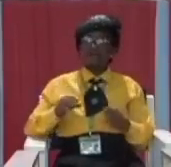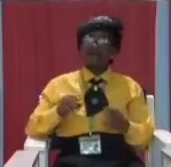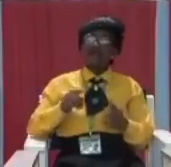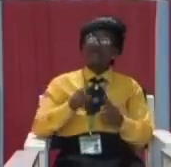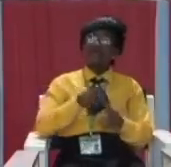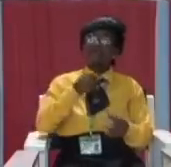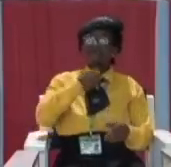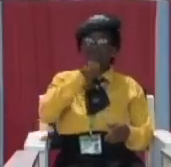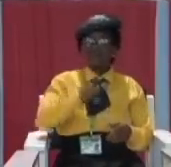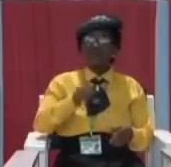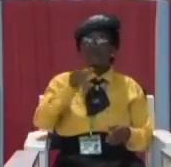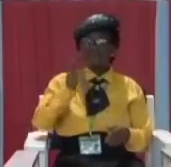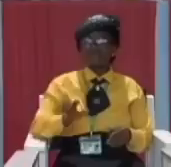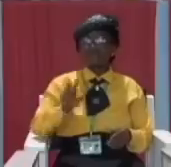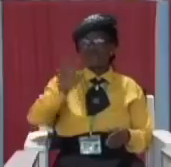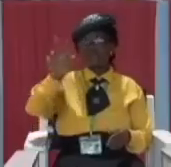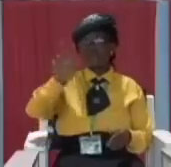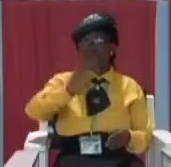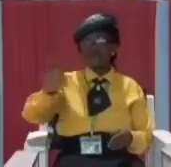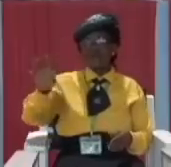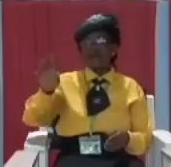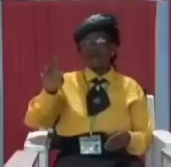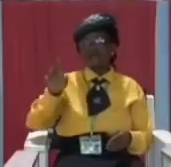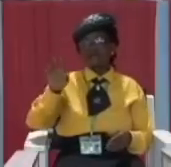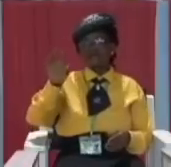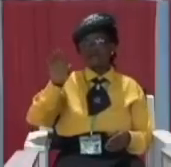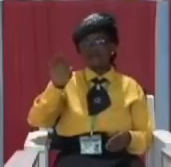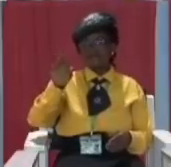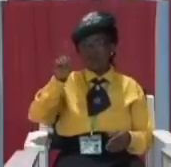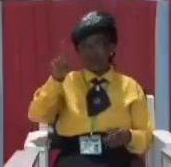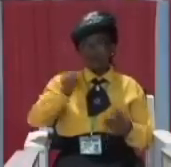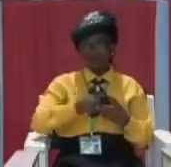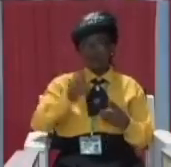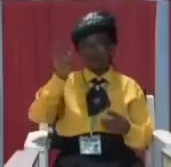1 Samuel chapter 3 from verse 1 to 9. He was